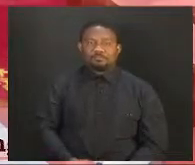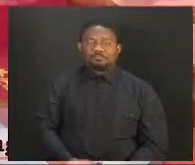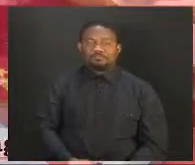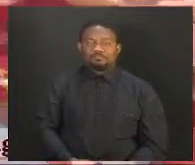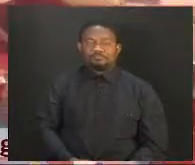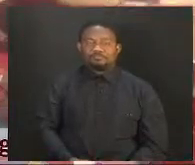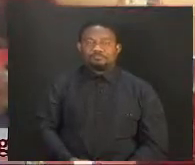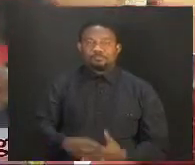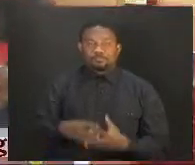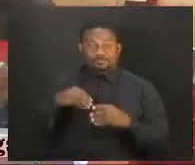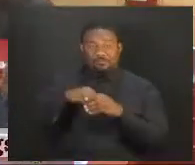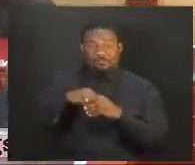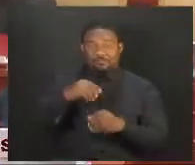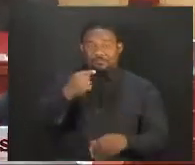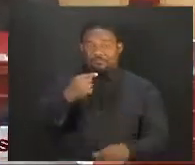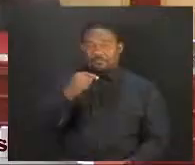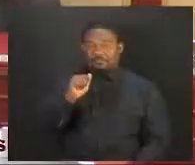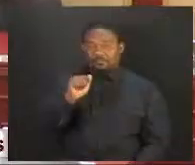Mr.